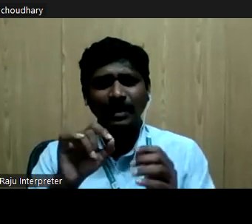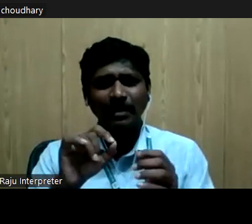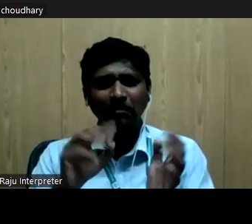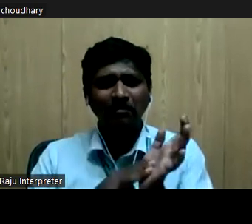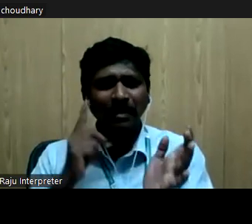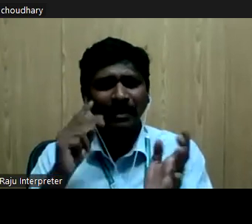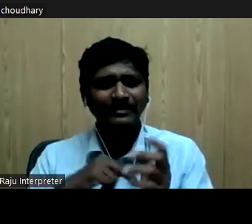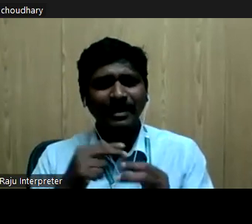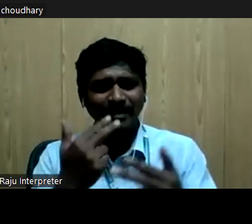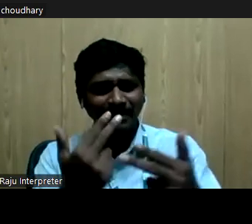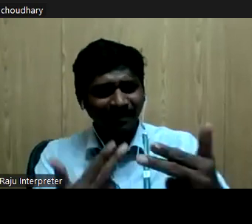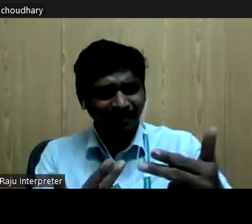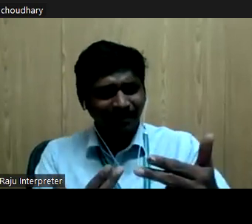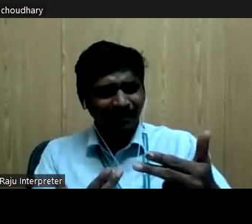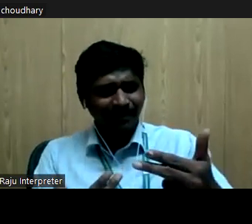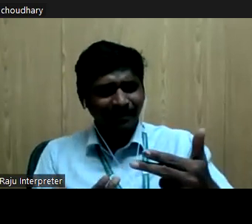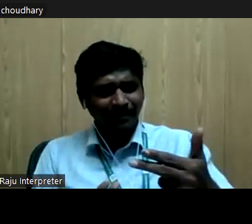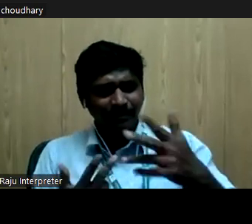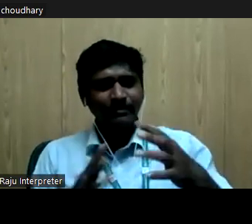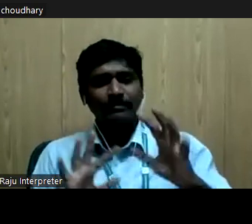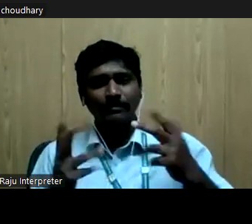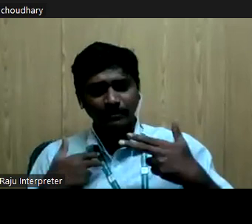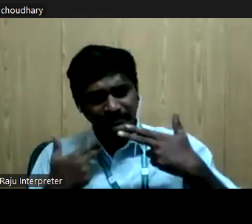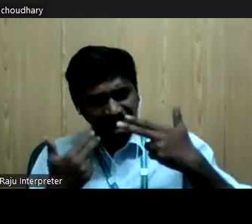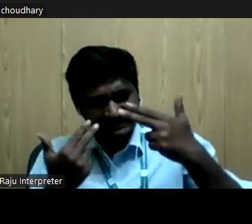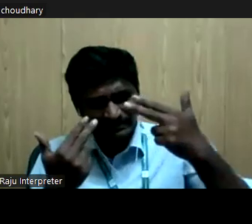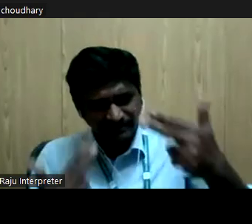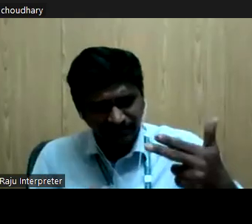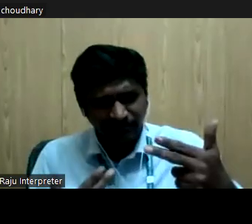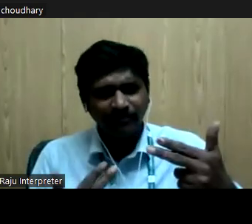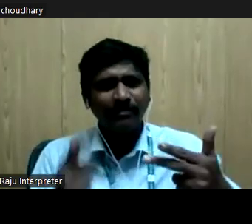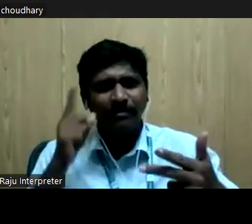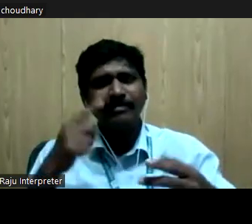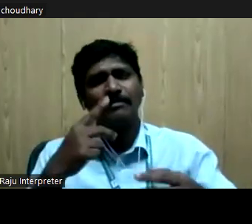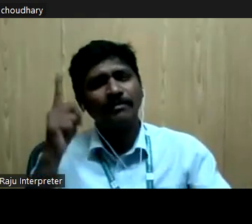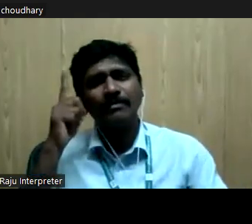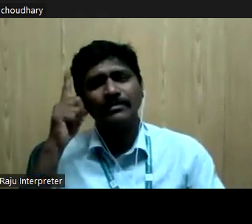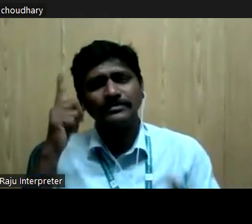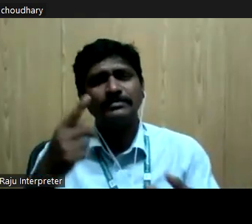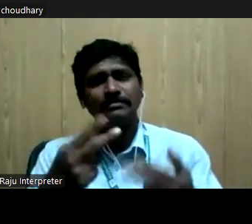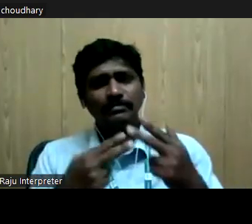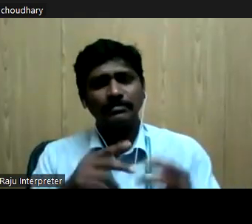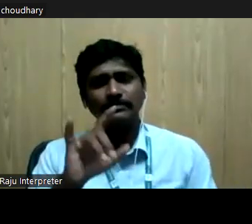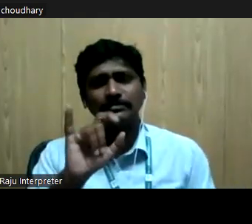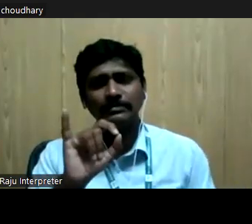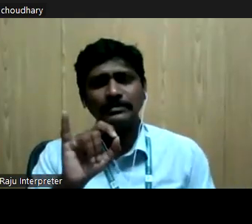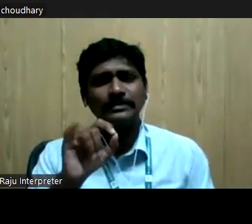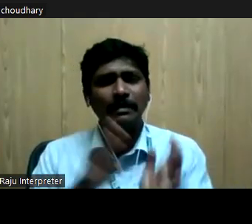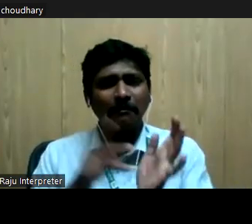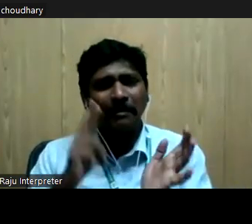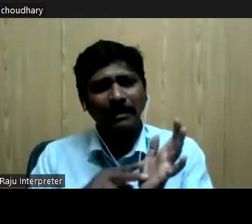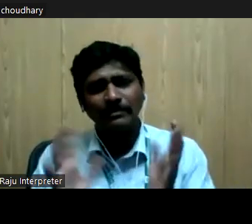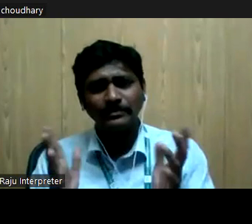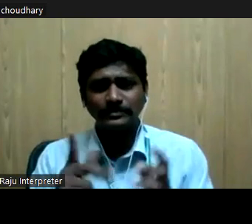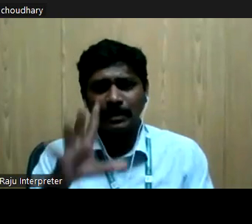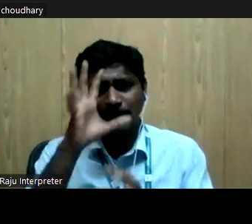And I don't know what transpired in that 60 minutes. At the end of that 60 minutes, he said, I will make a commitment to this group that I will never,